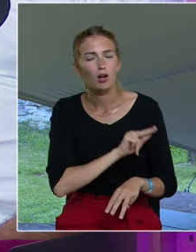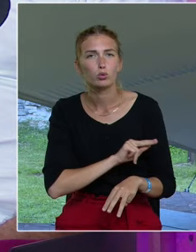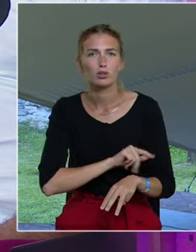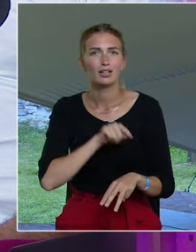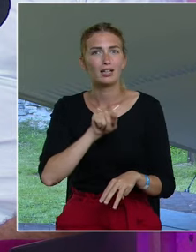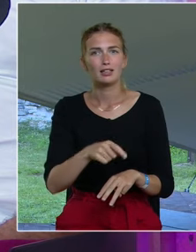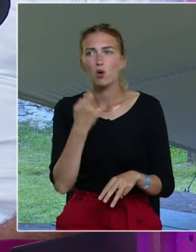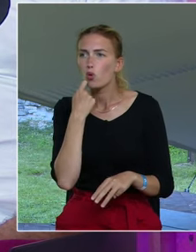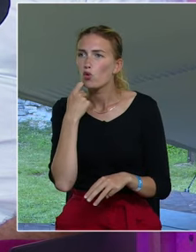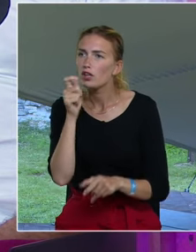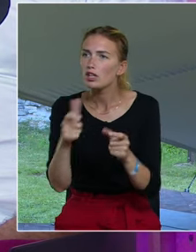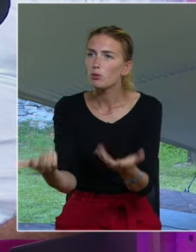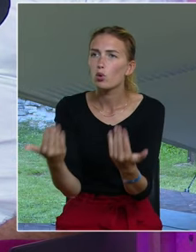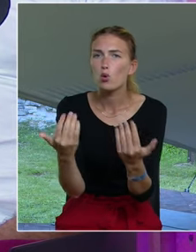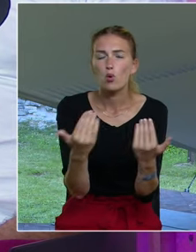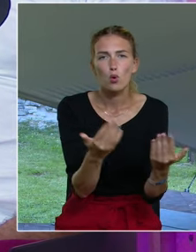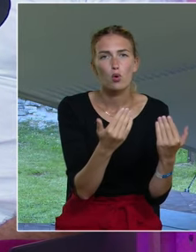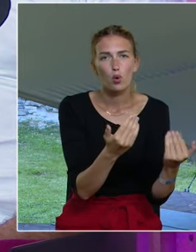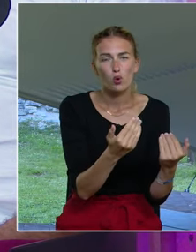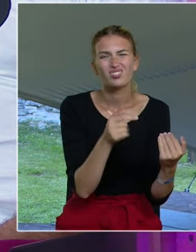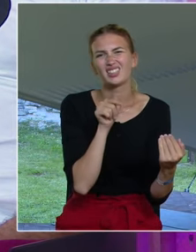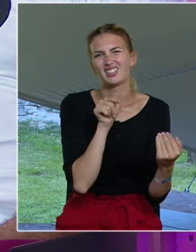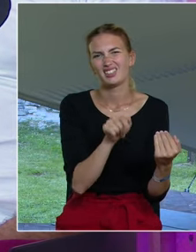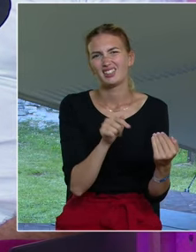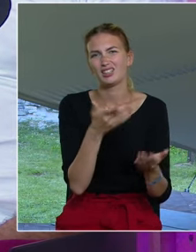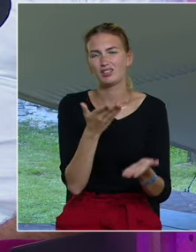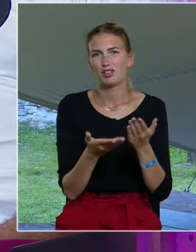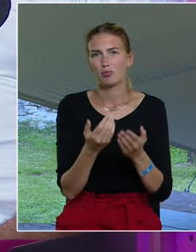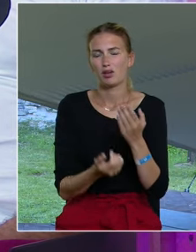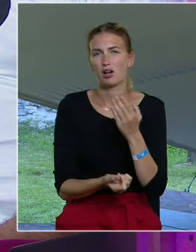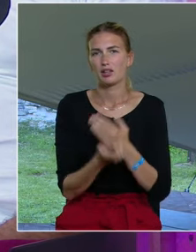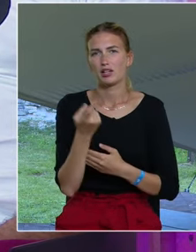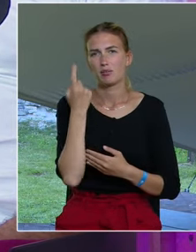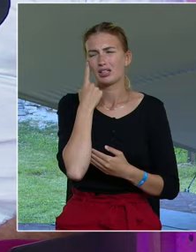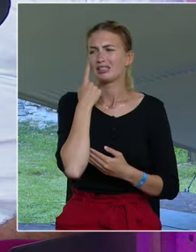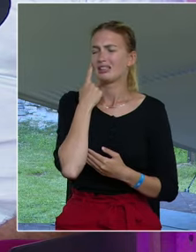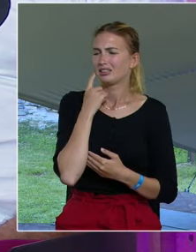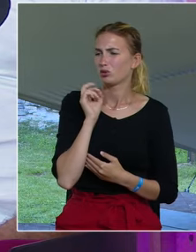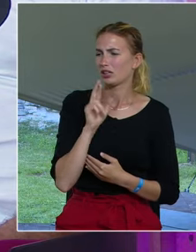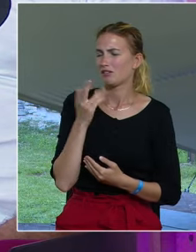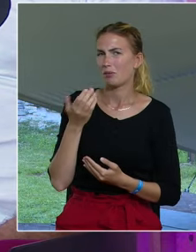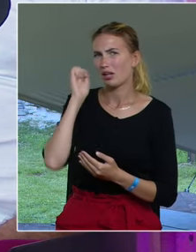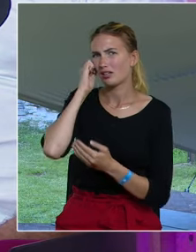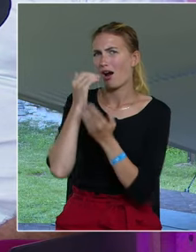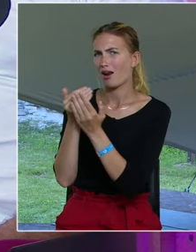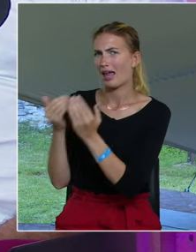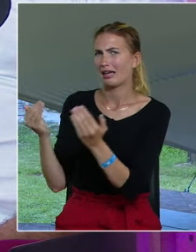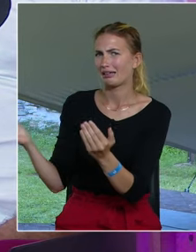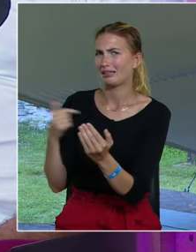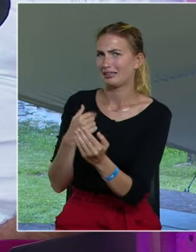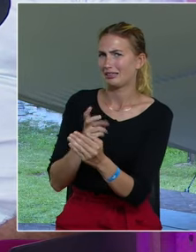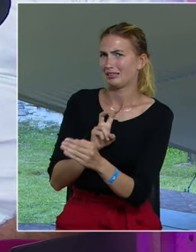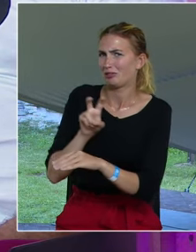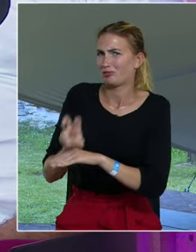it. Then we are entering the territory where you realize, hey, that gallerist idea, that isn't so silly after all. Maybe I don't want